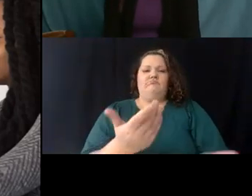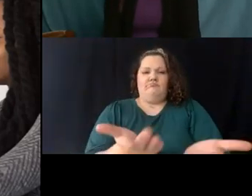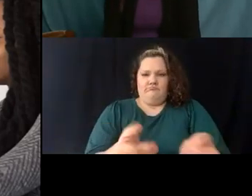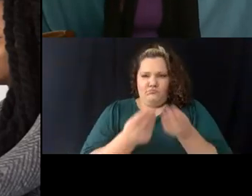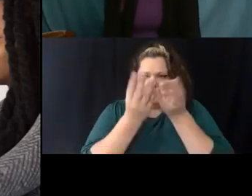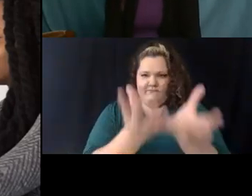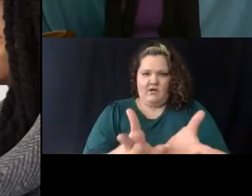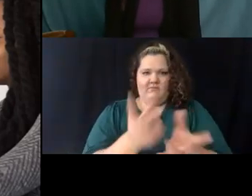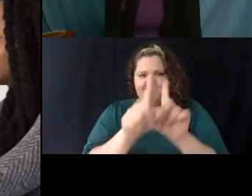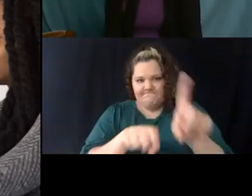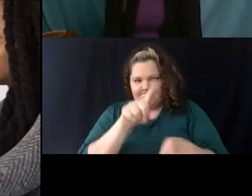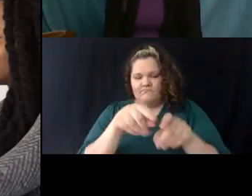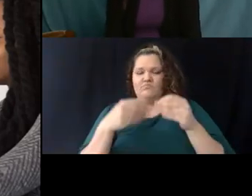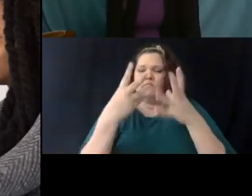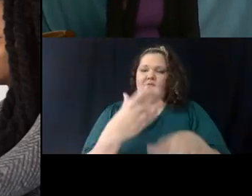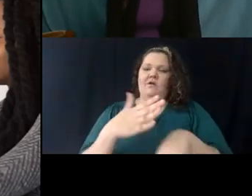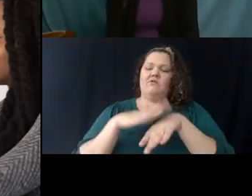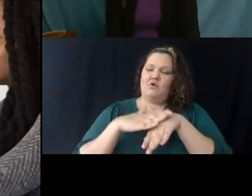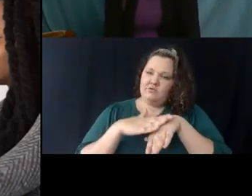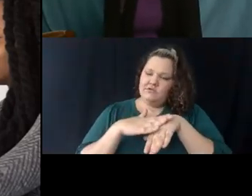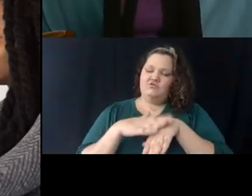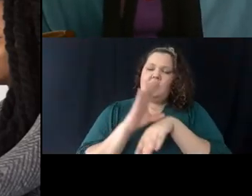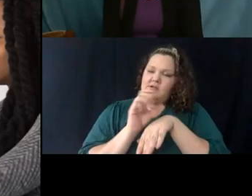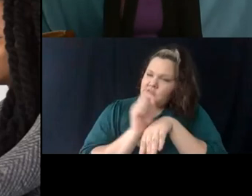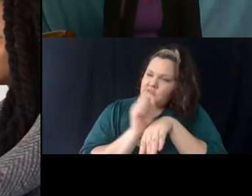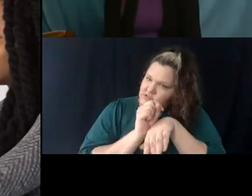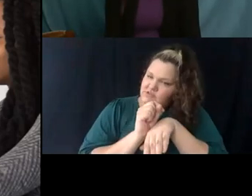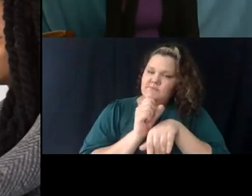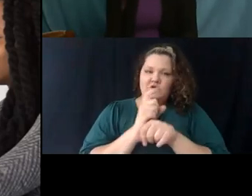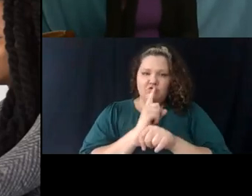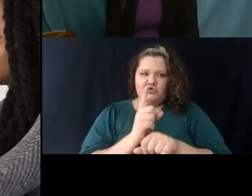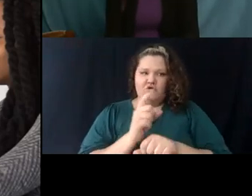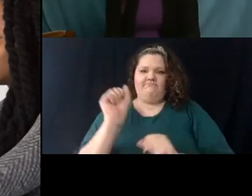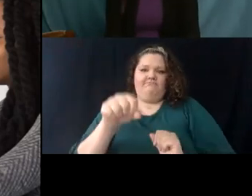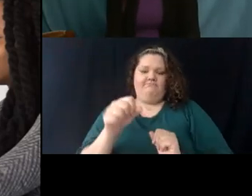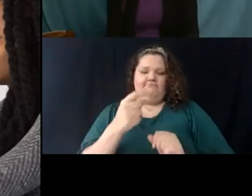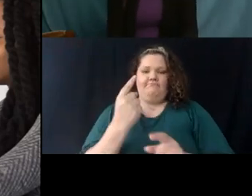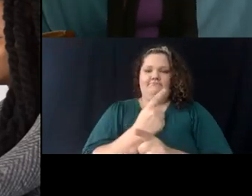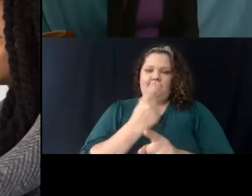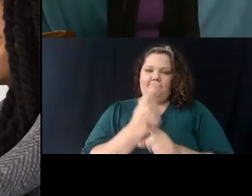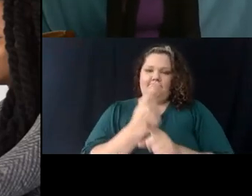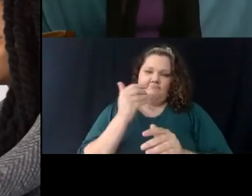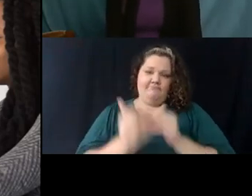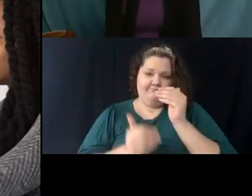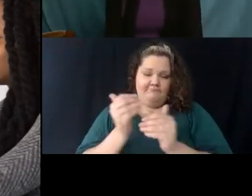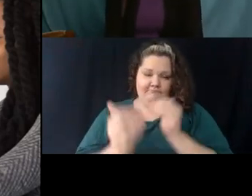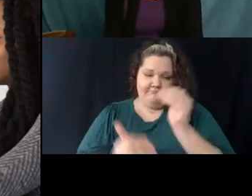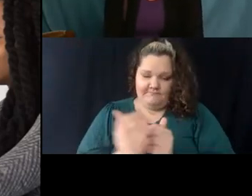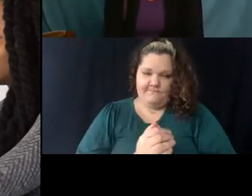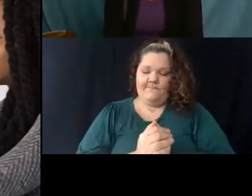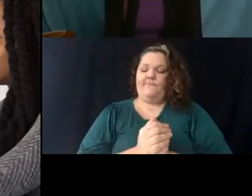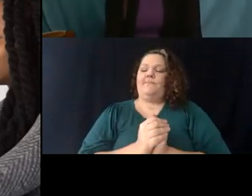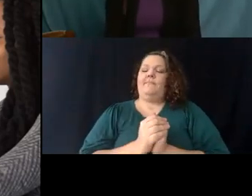actually speaking with individuals with disabilities. Ask them questions. Ask them what they like to see, what works for them, what are